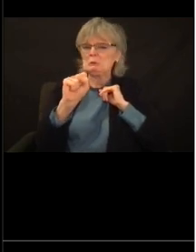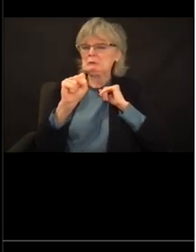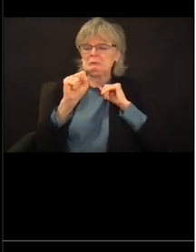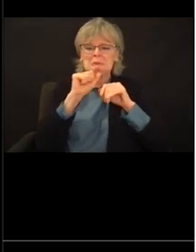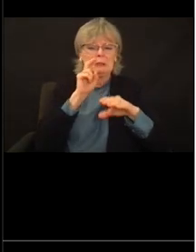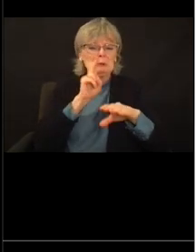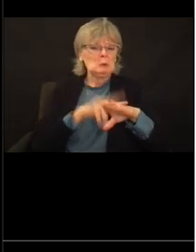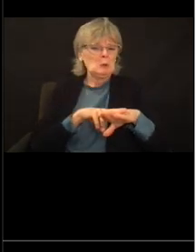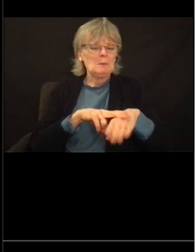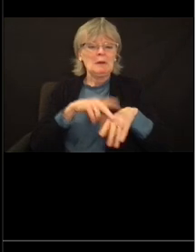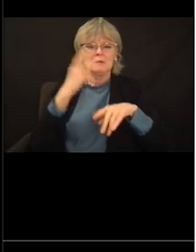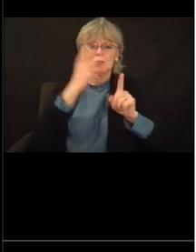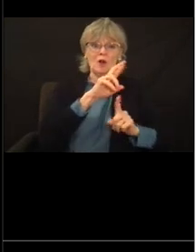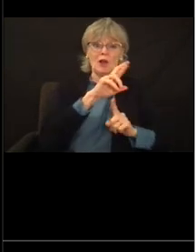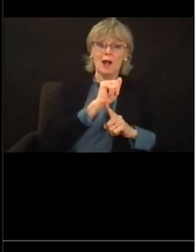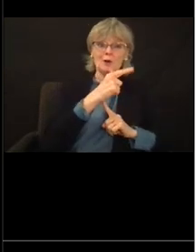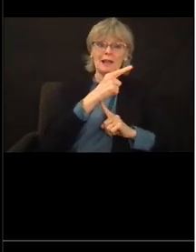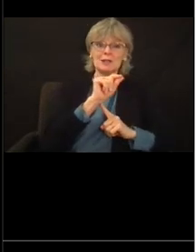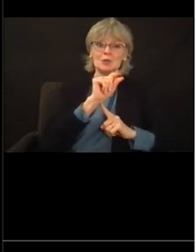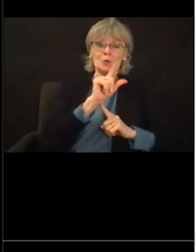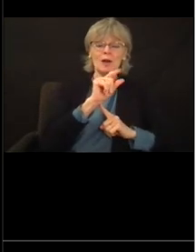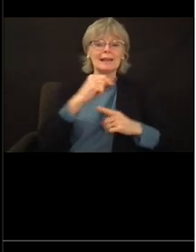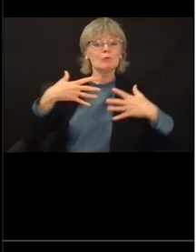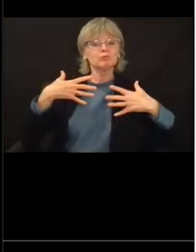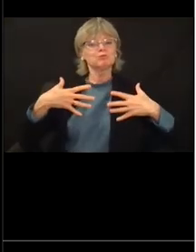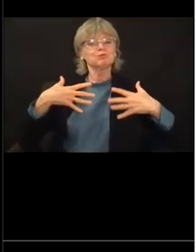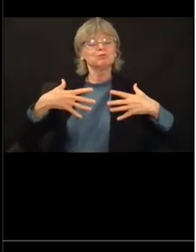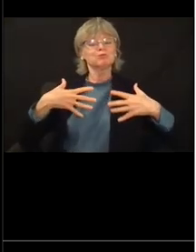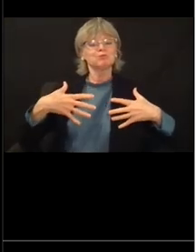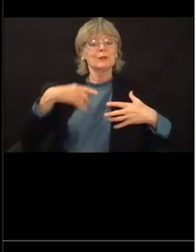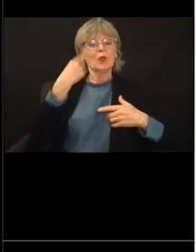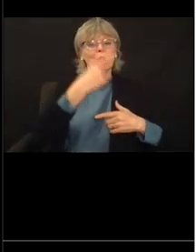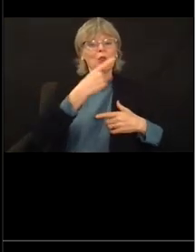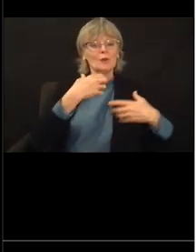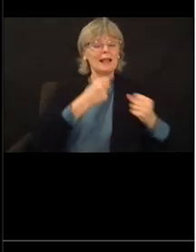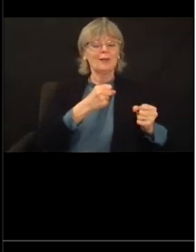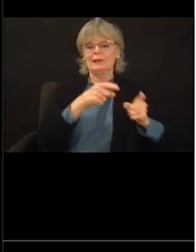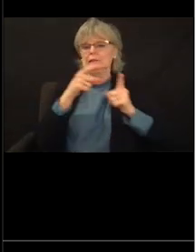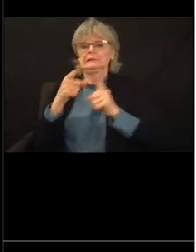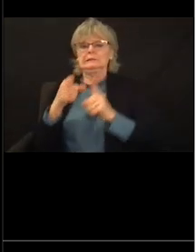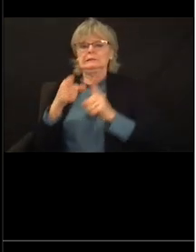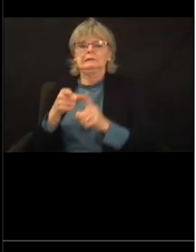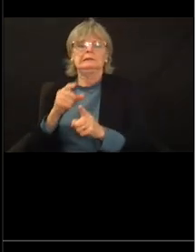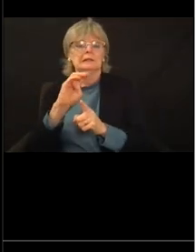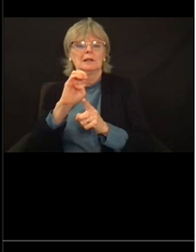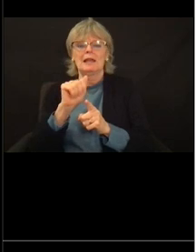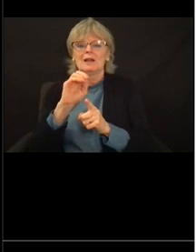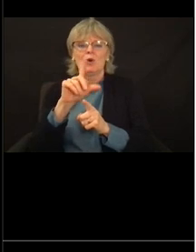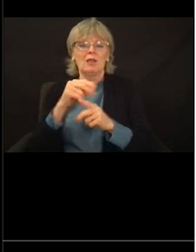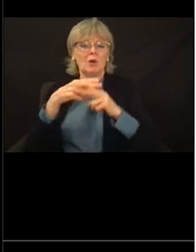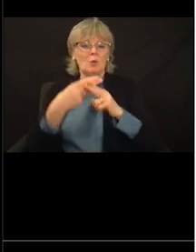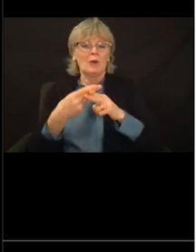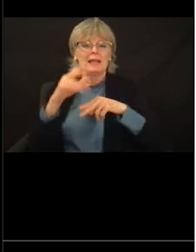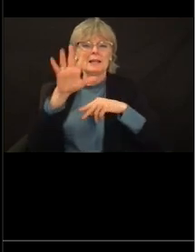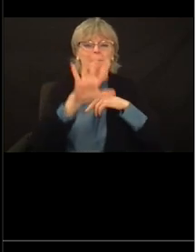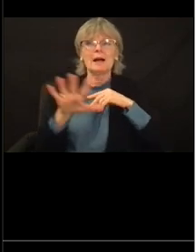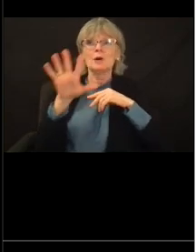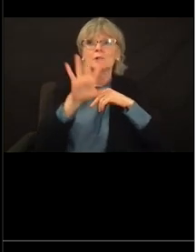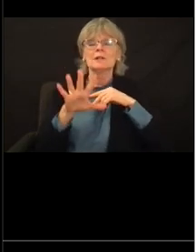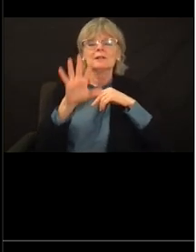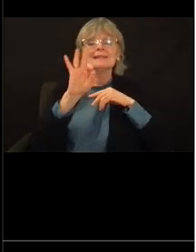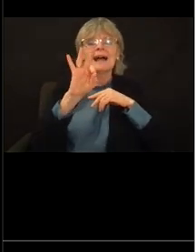picture of RE20 and how nice and plump and healthy she looked. Mea Ola only weighed about